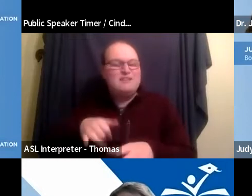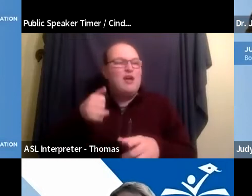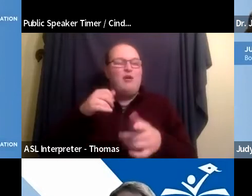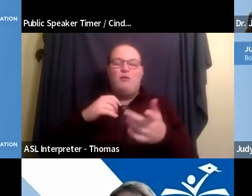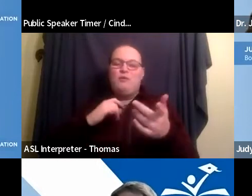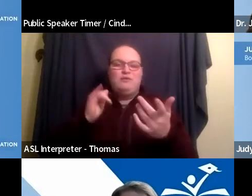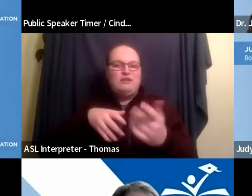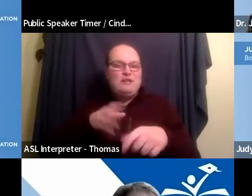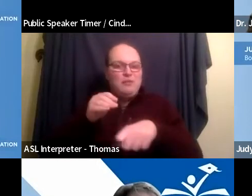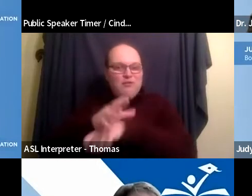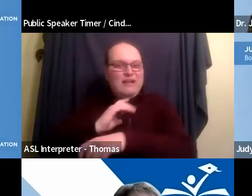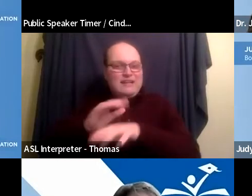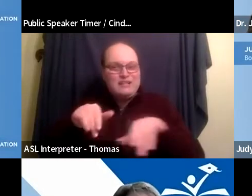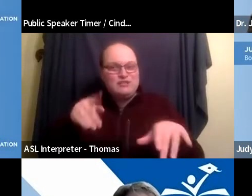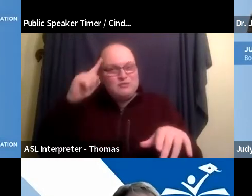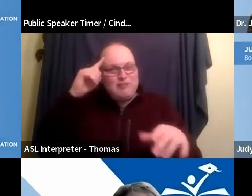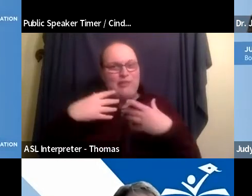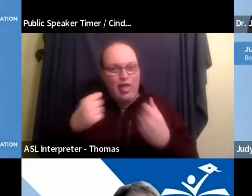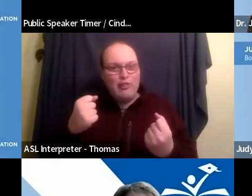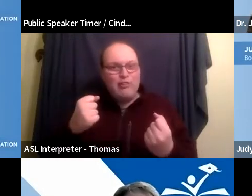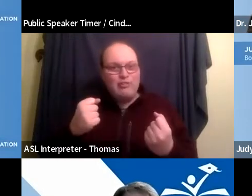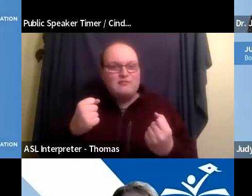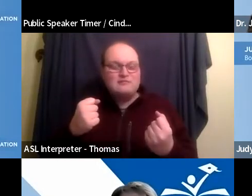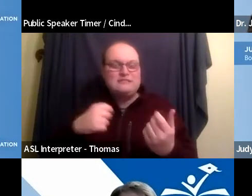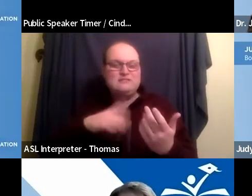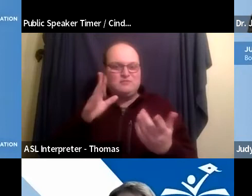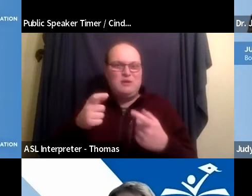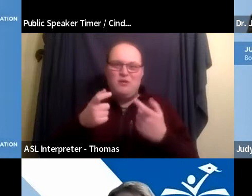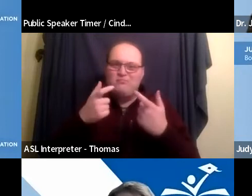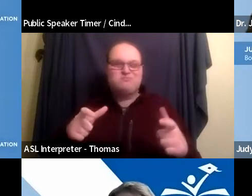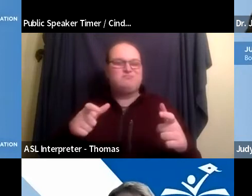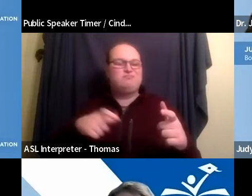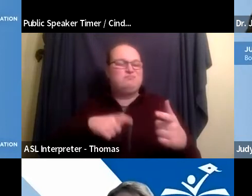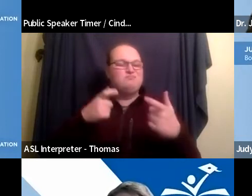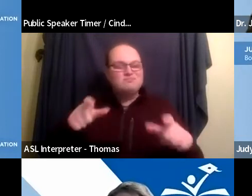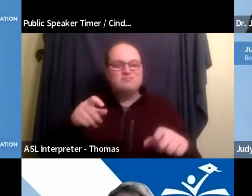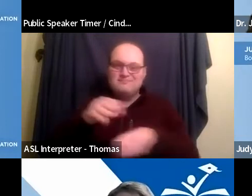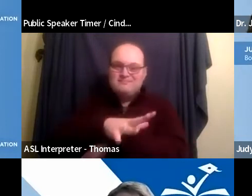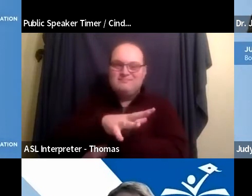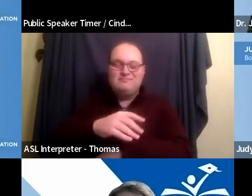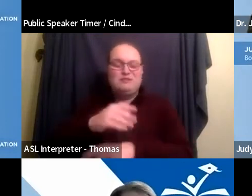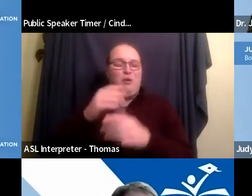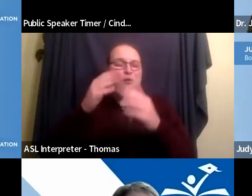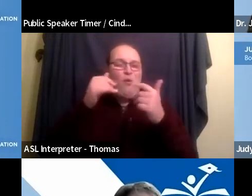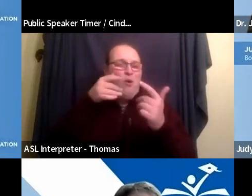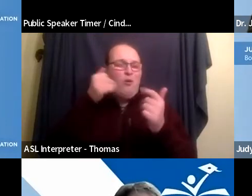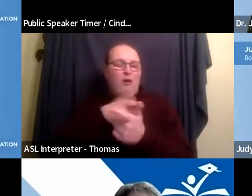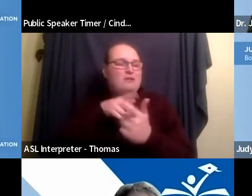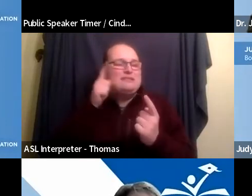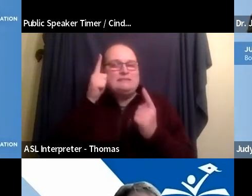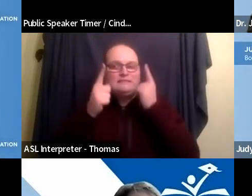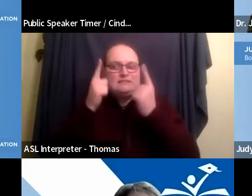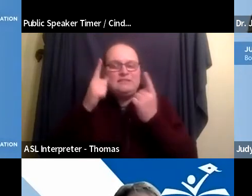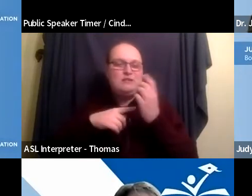affect, you know, the children's mental health tremendously. So I just hope that you guys take this